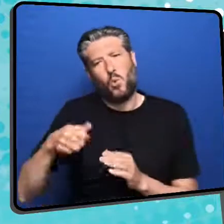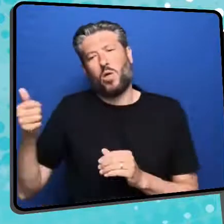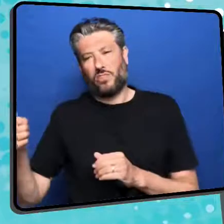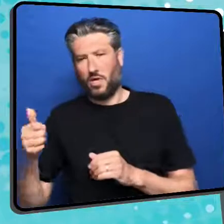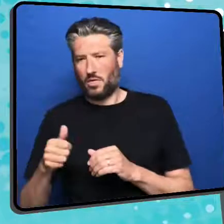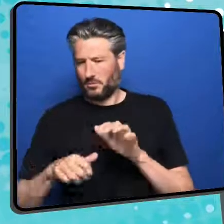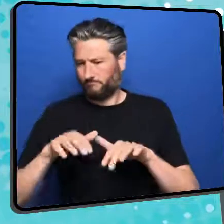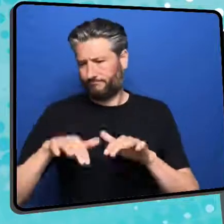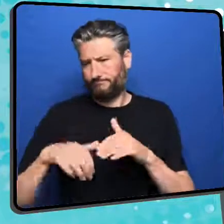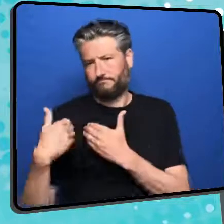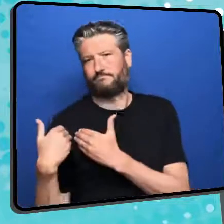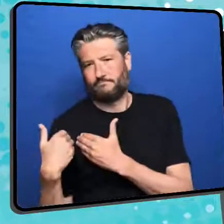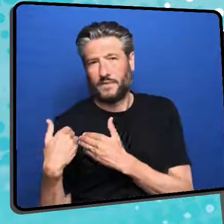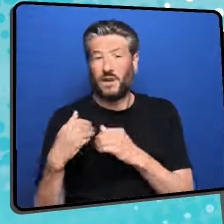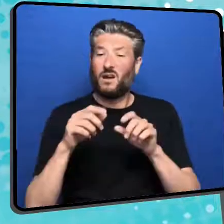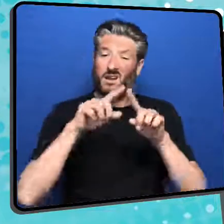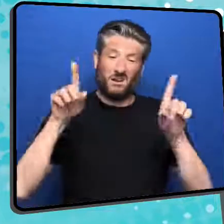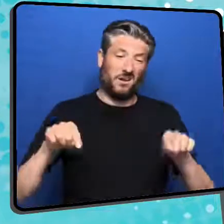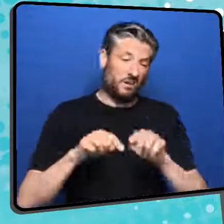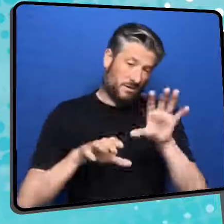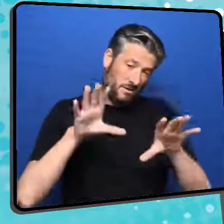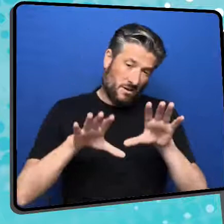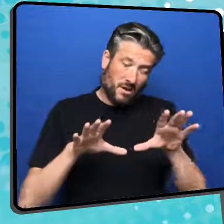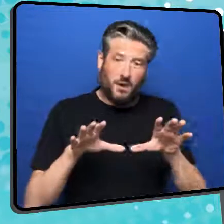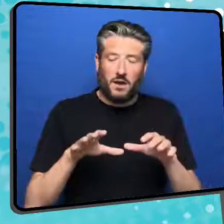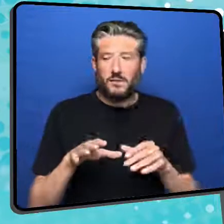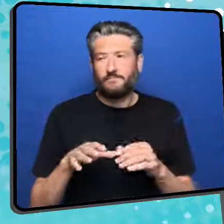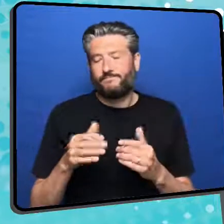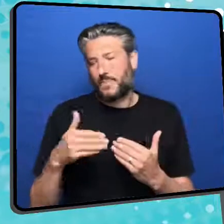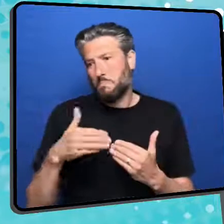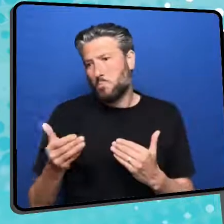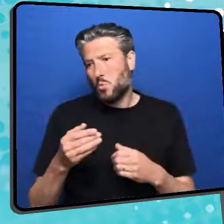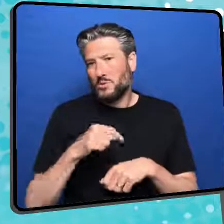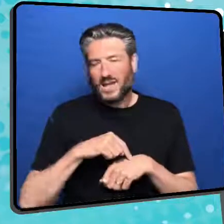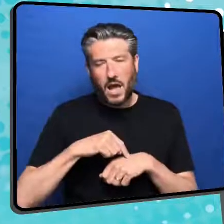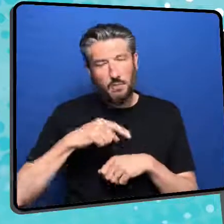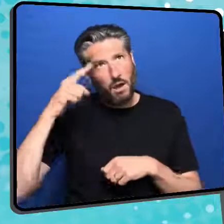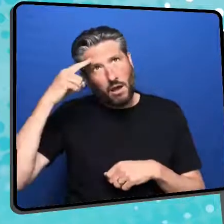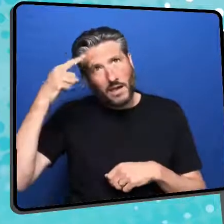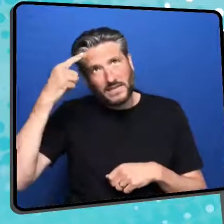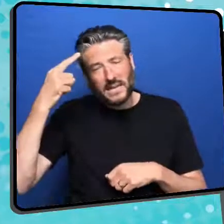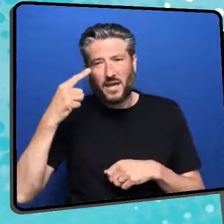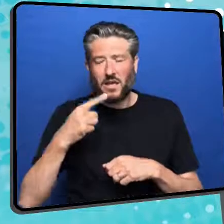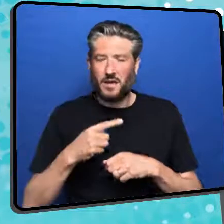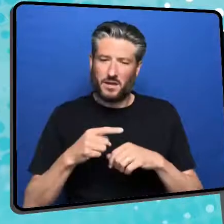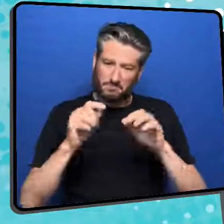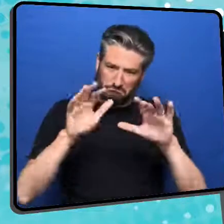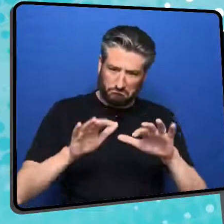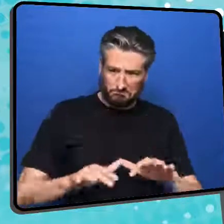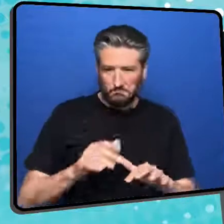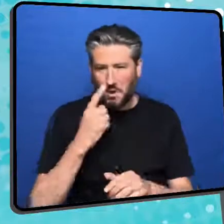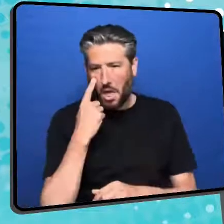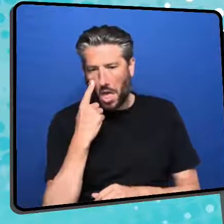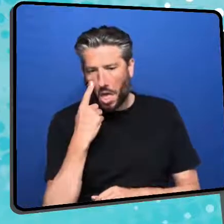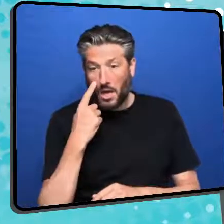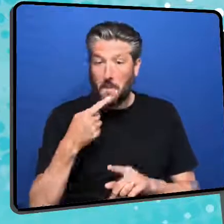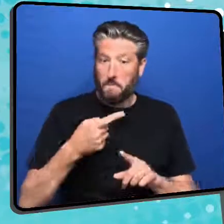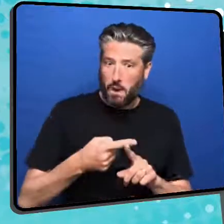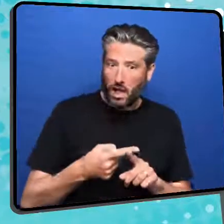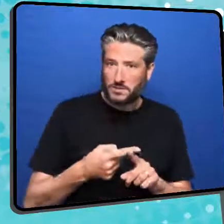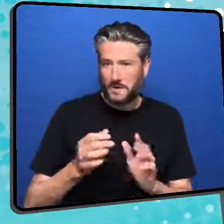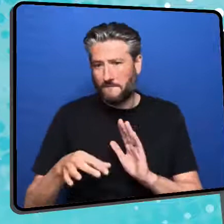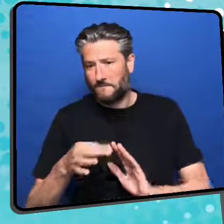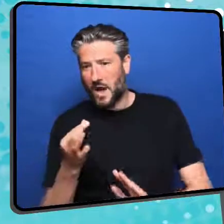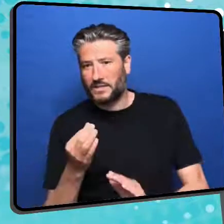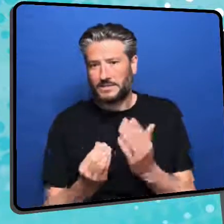of ideation with some code, also discovering the data, which is quite an important part. And